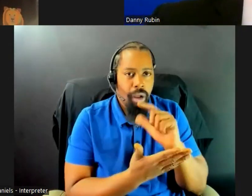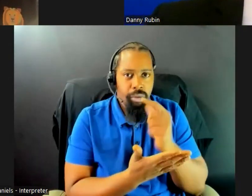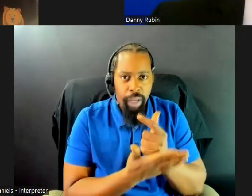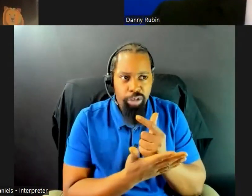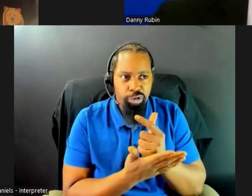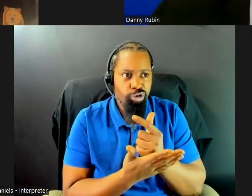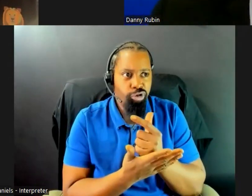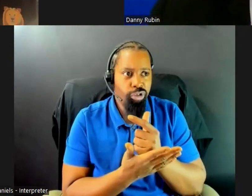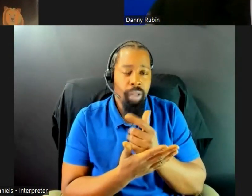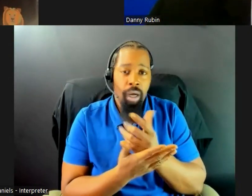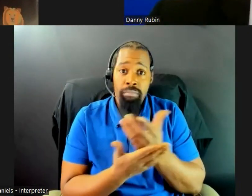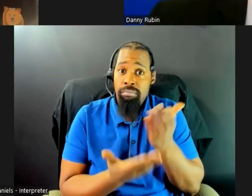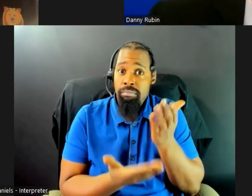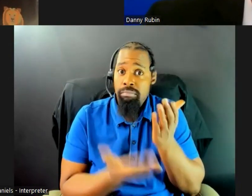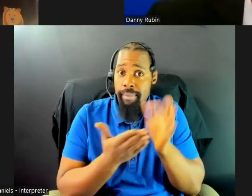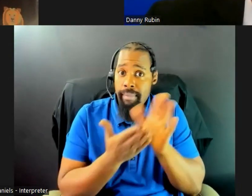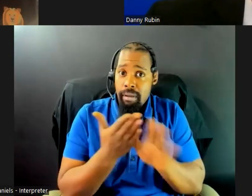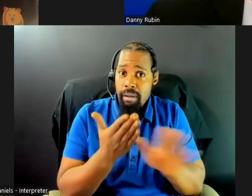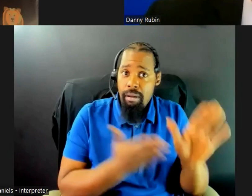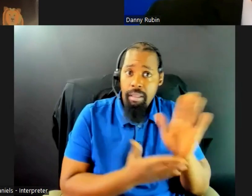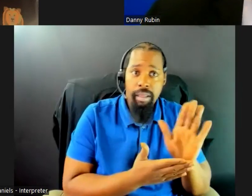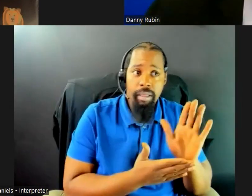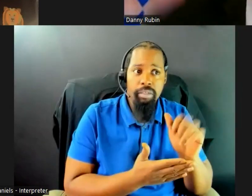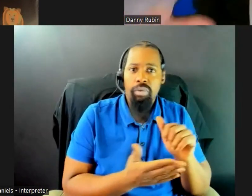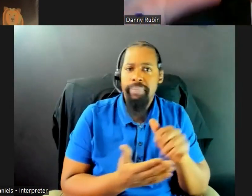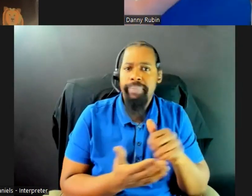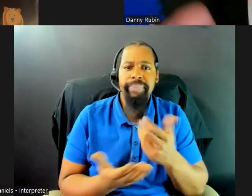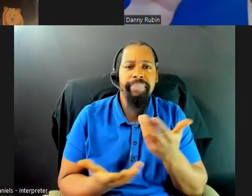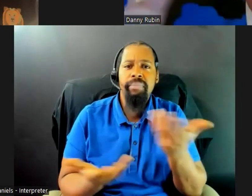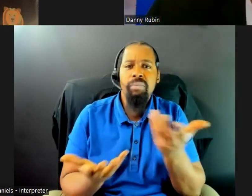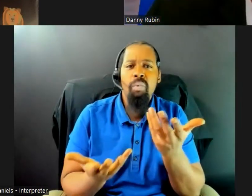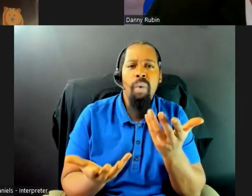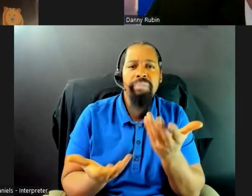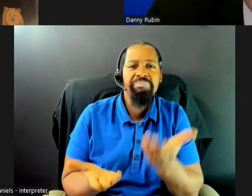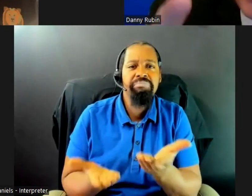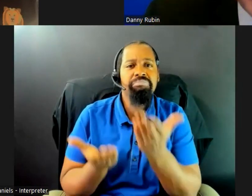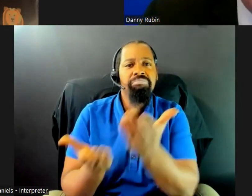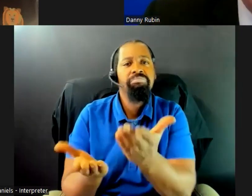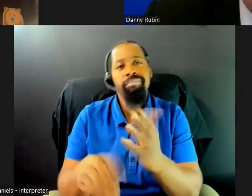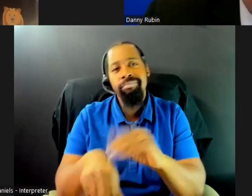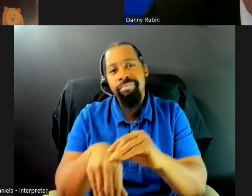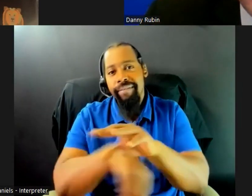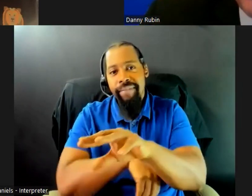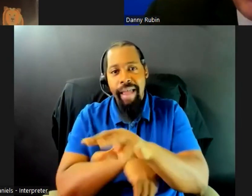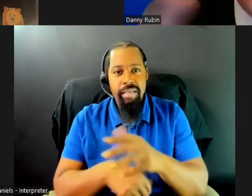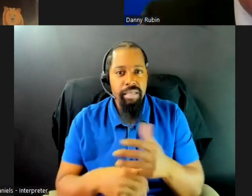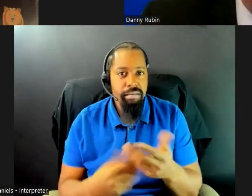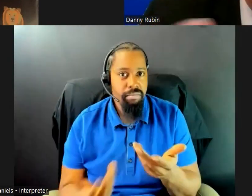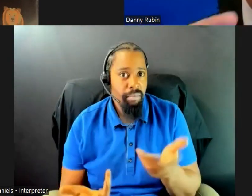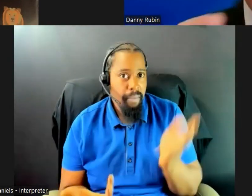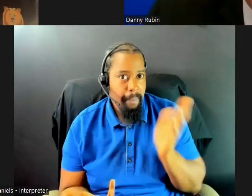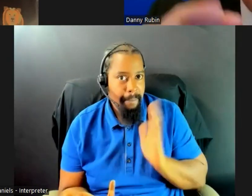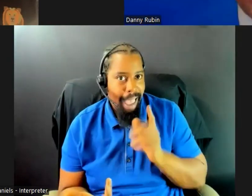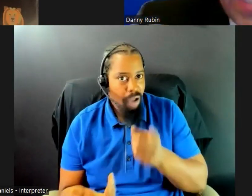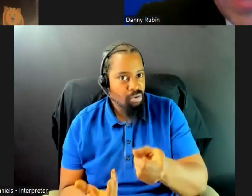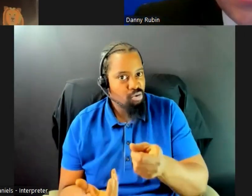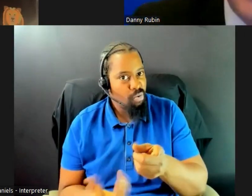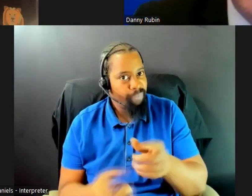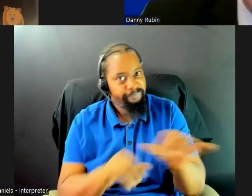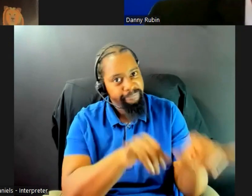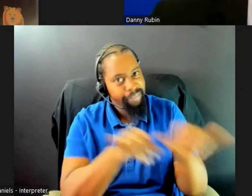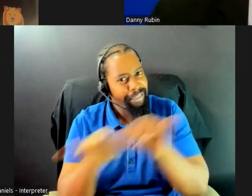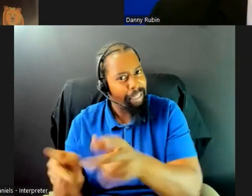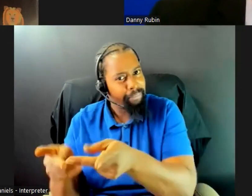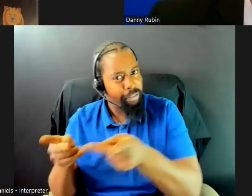college, give them your best advice as they're in these early years, just like you were in their, you know,